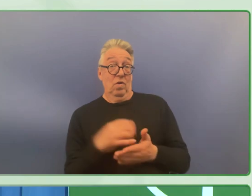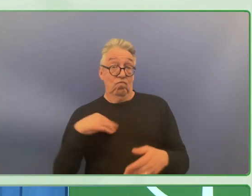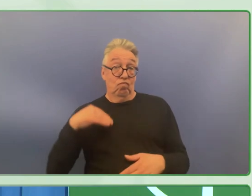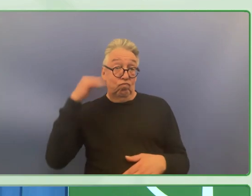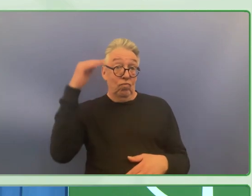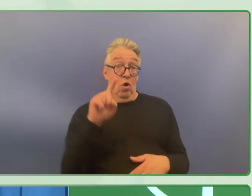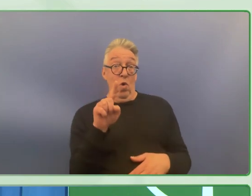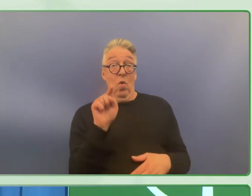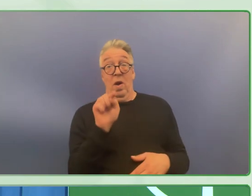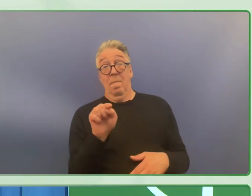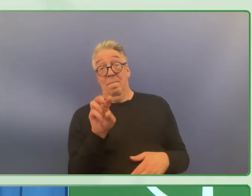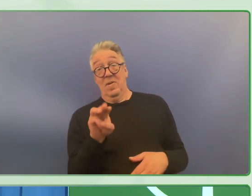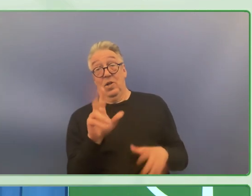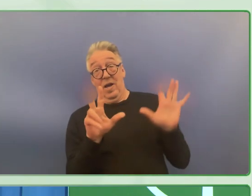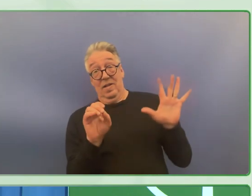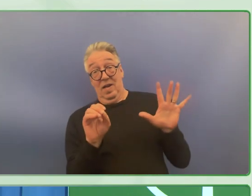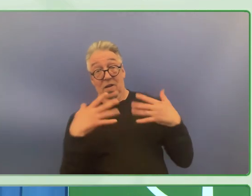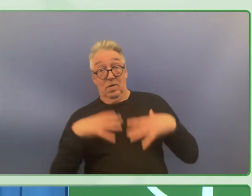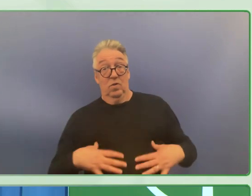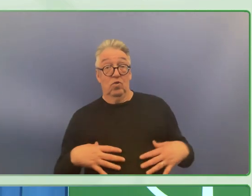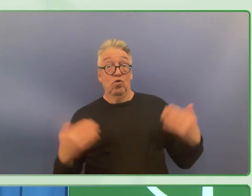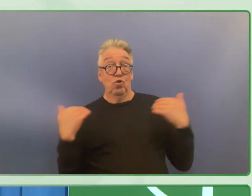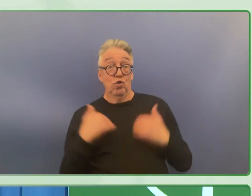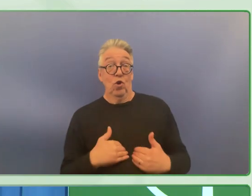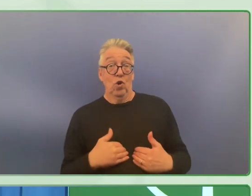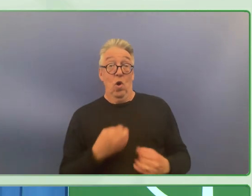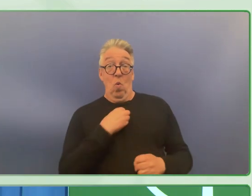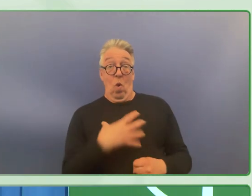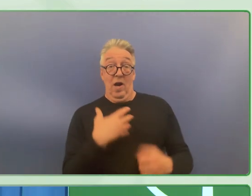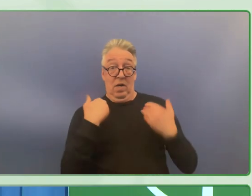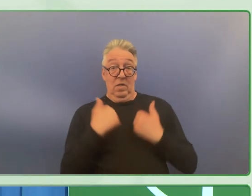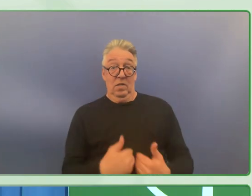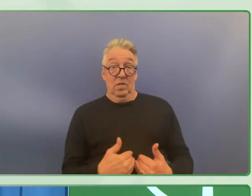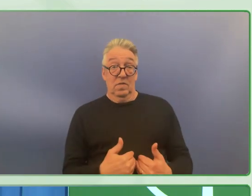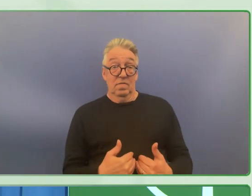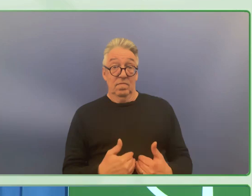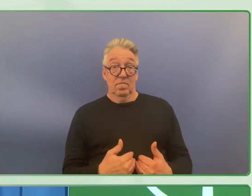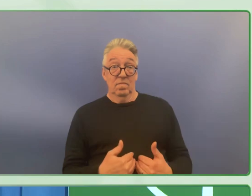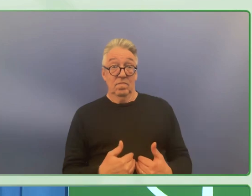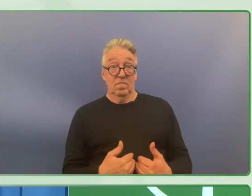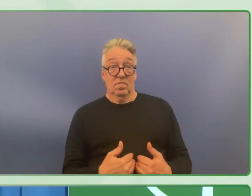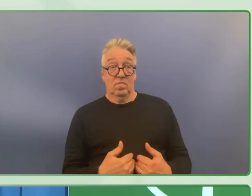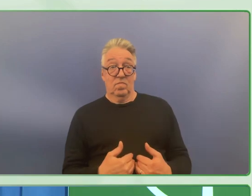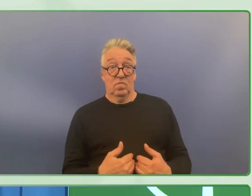a dark blue suit, white shirt. I'm solid, some say heavy.